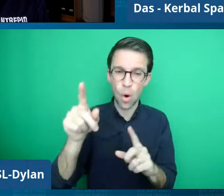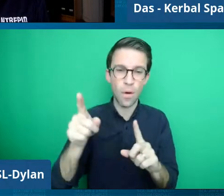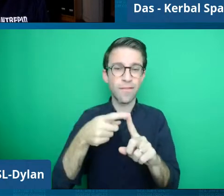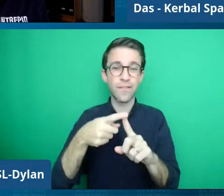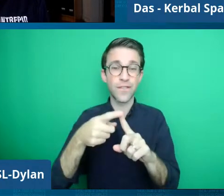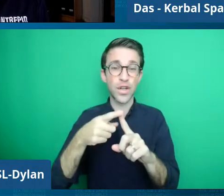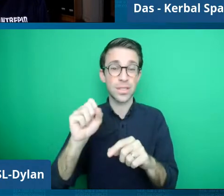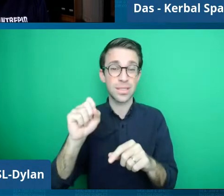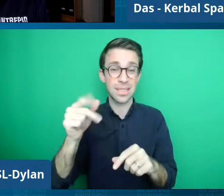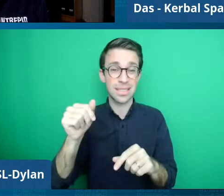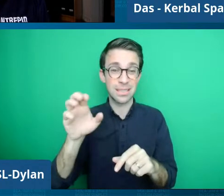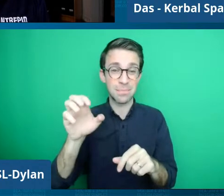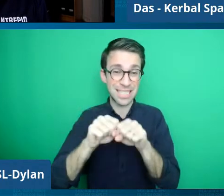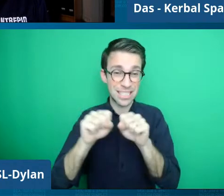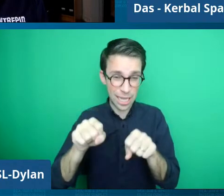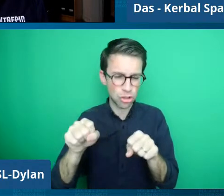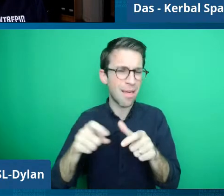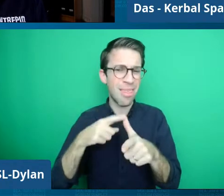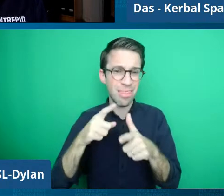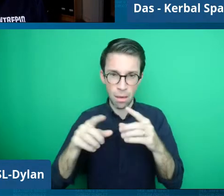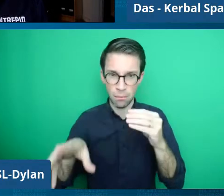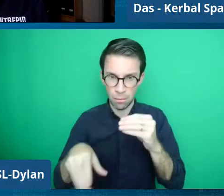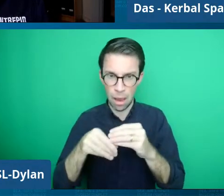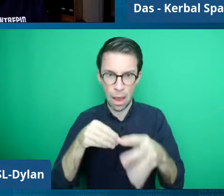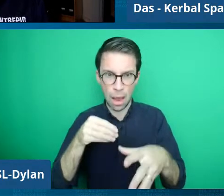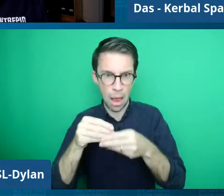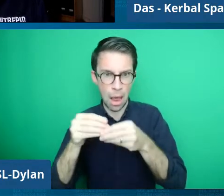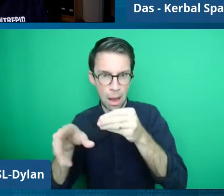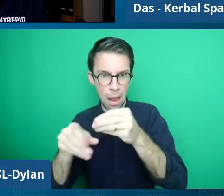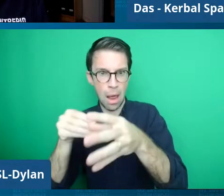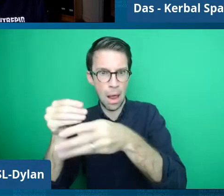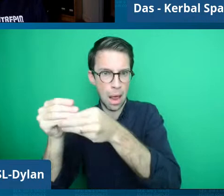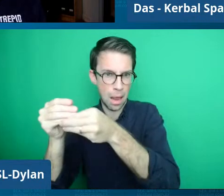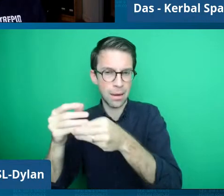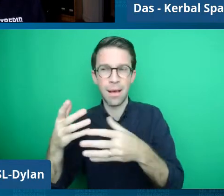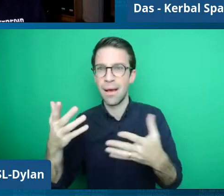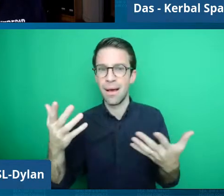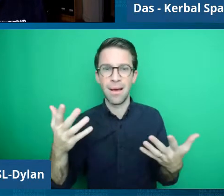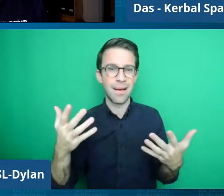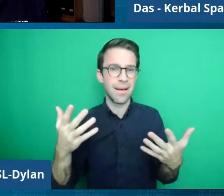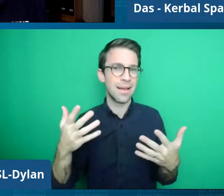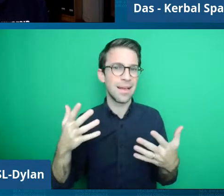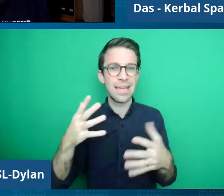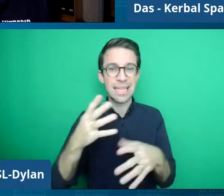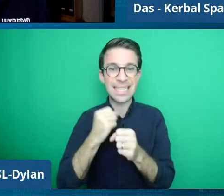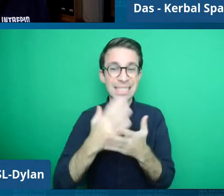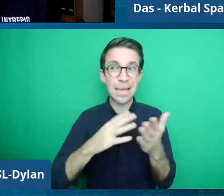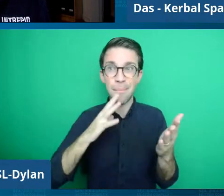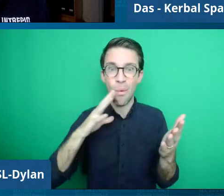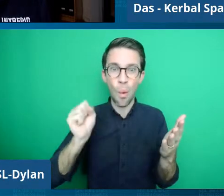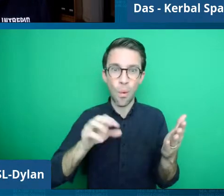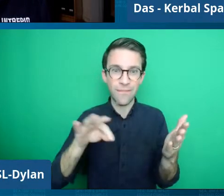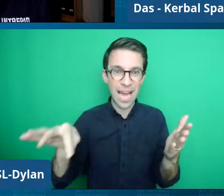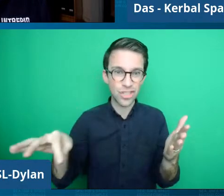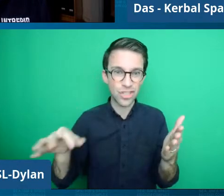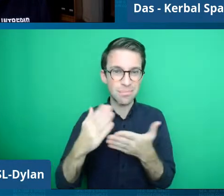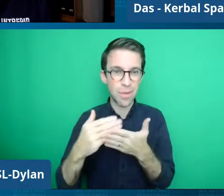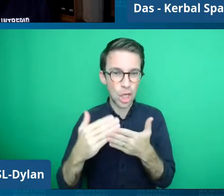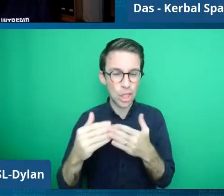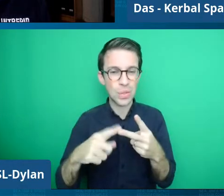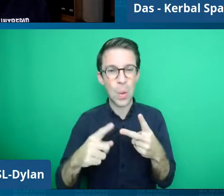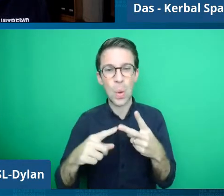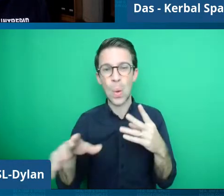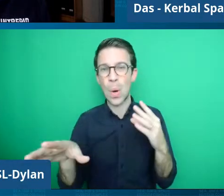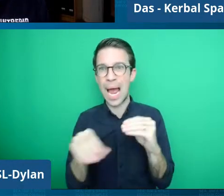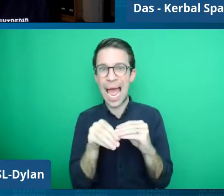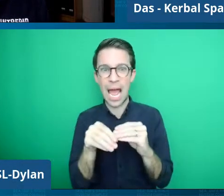then you're like, wow, I could really go further. I'm going to get the historical expansion pack and get some additional historical parts. Or I'm going to get the robotics pack